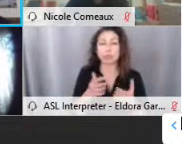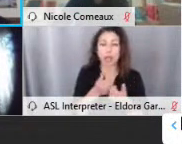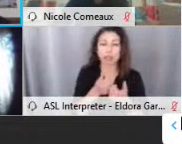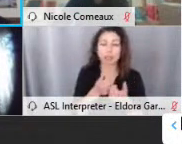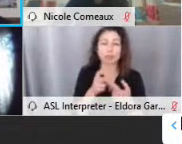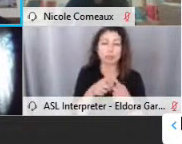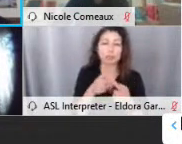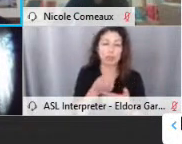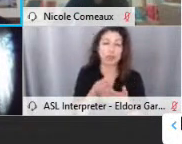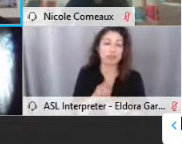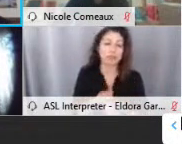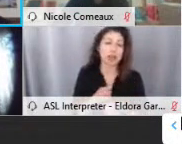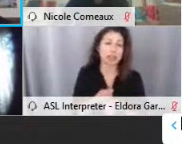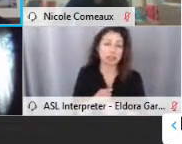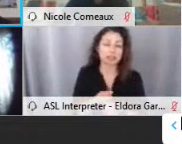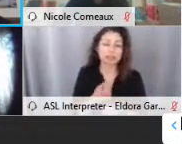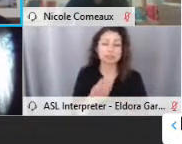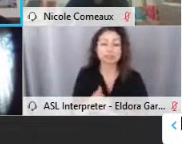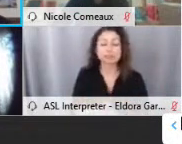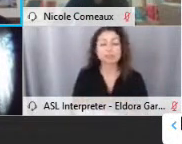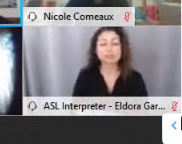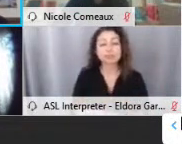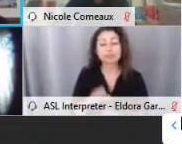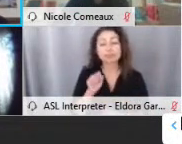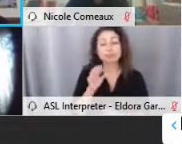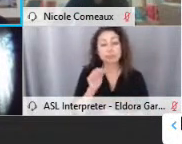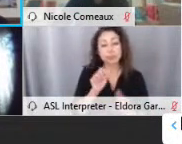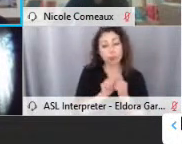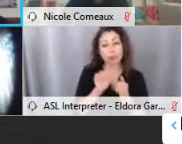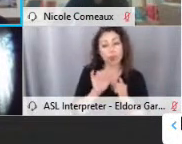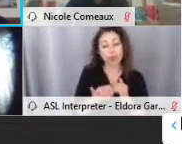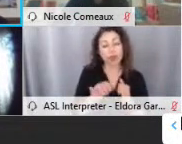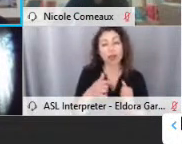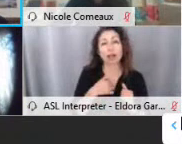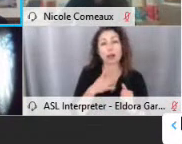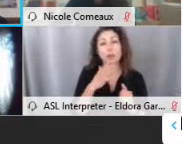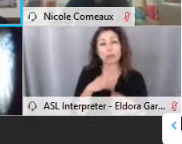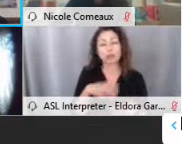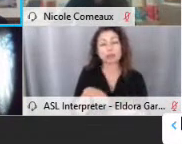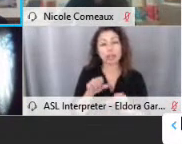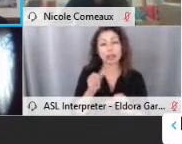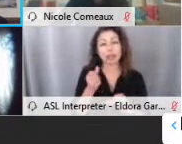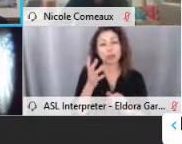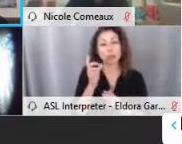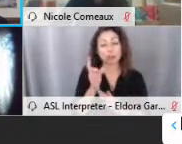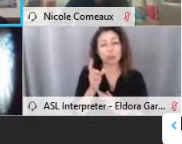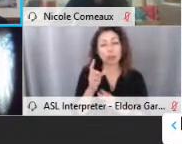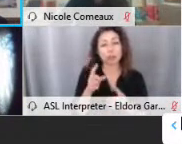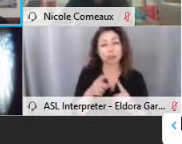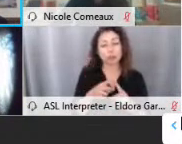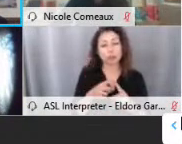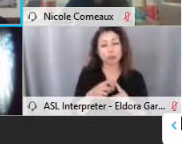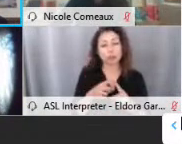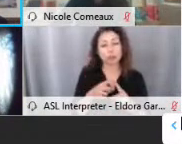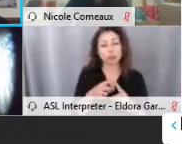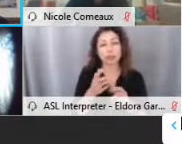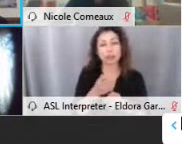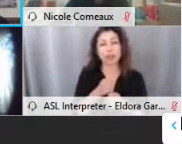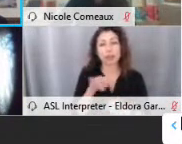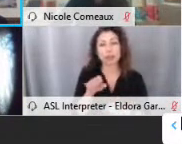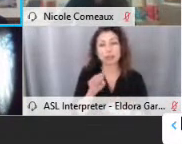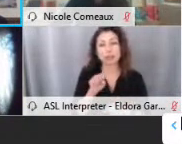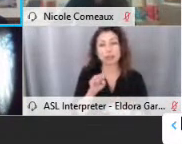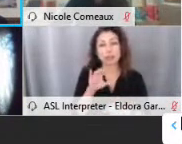to finance. And so with that, I will take a few minutes to get Jessica's slides